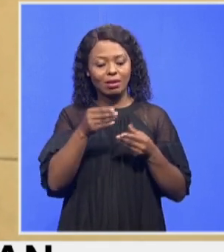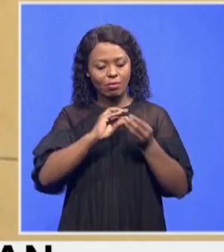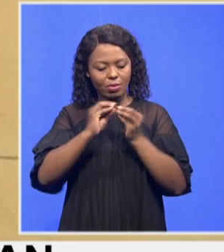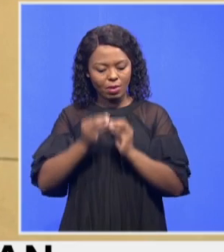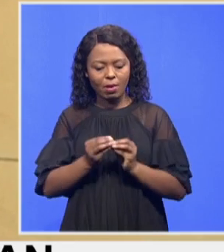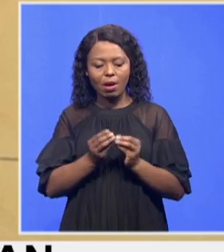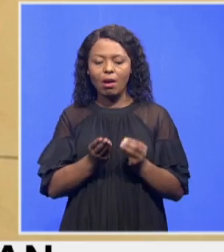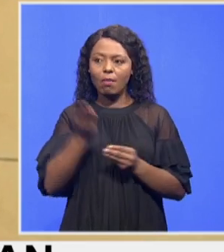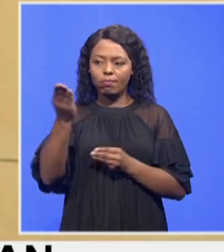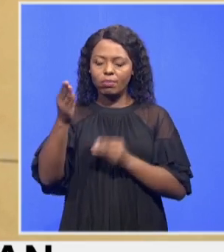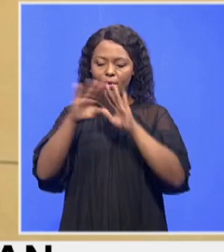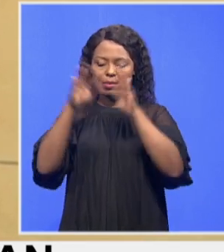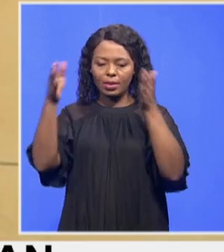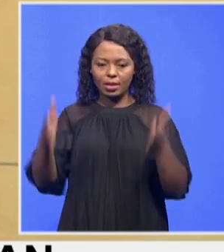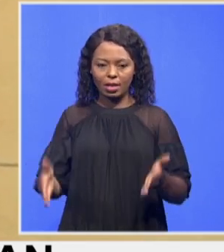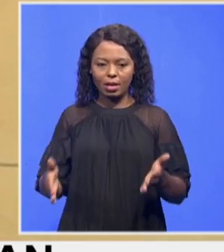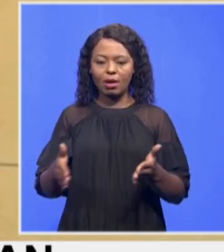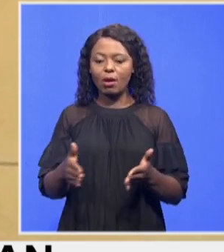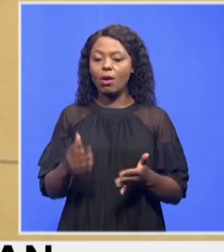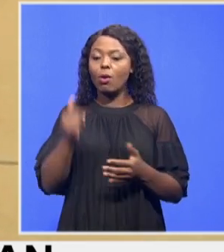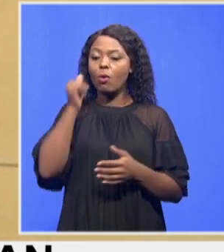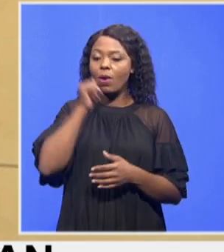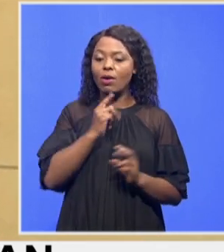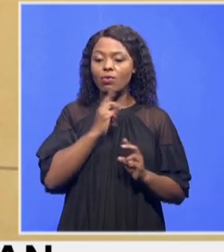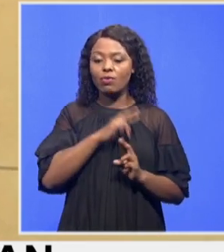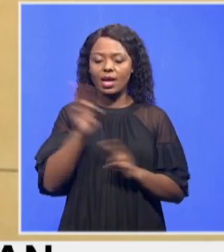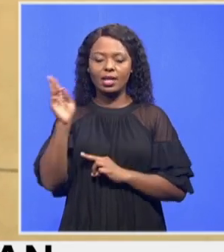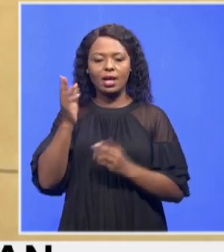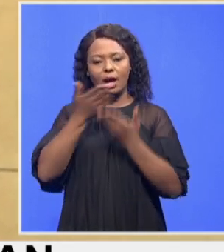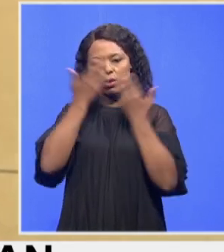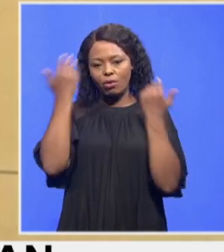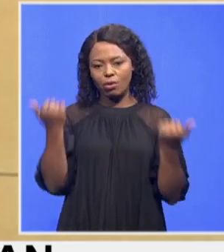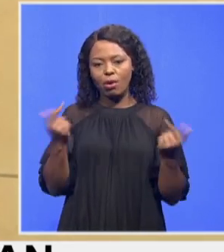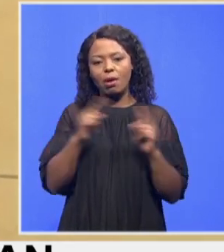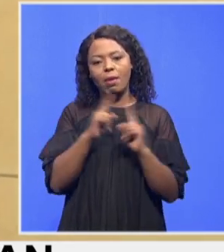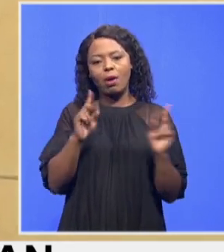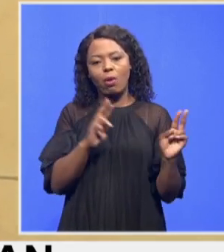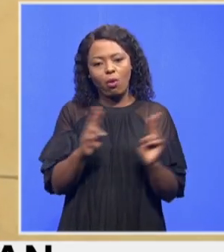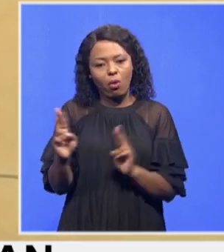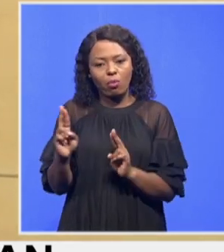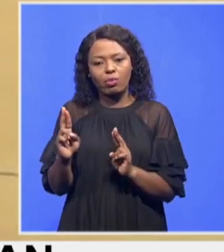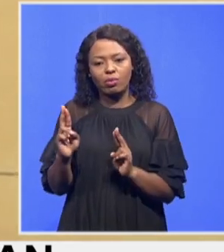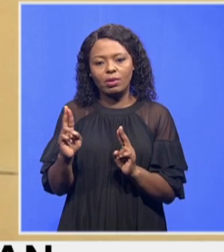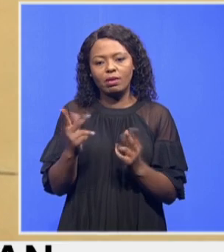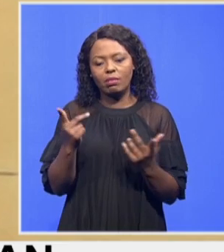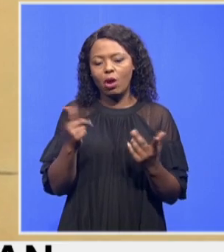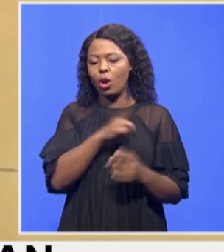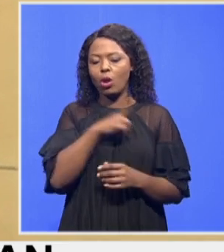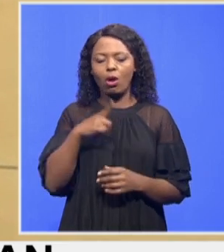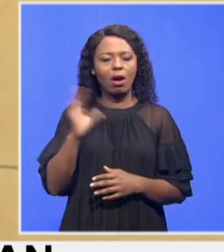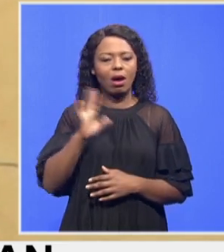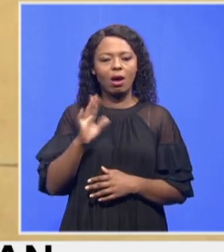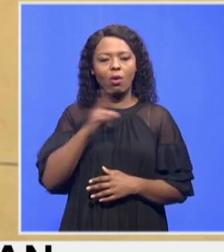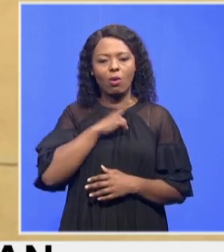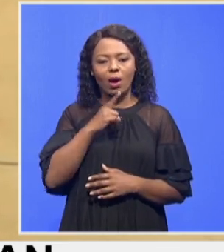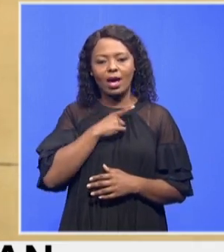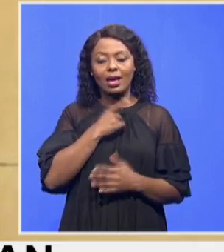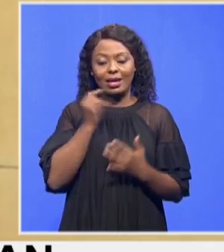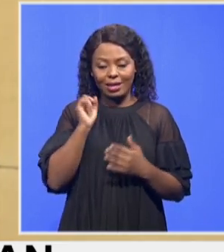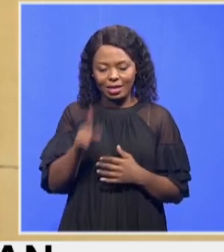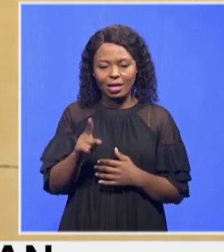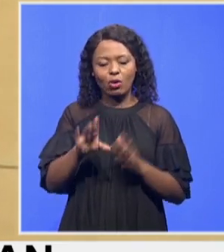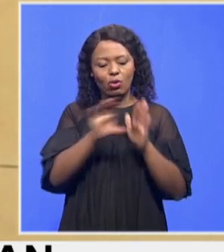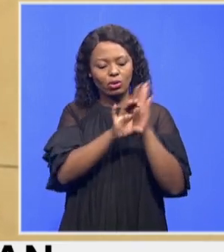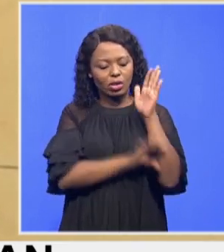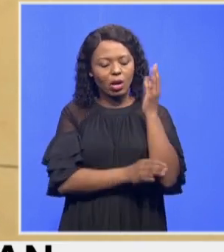working on it. I don't know when it will be ready, but I'm hoping it shouldn't take long, because the reason that the Constitutional Court